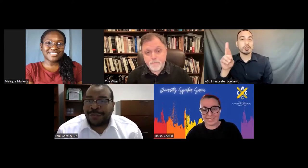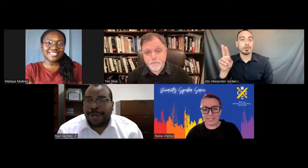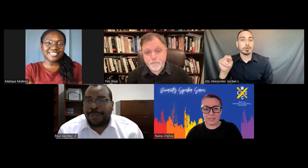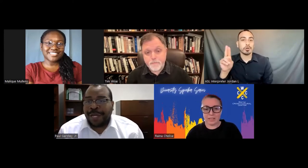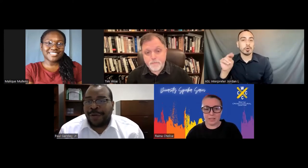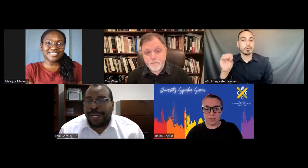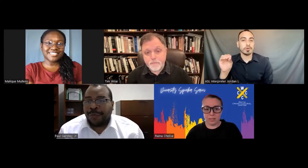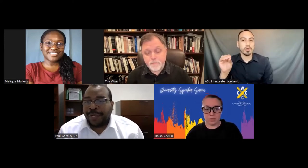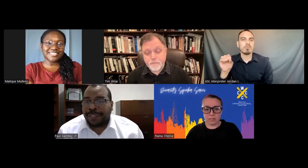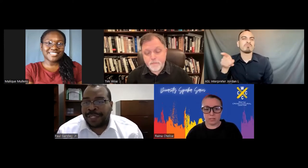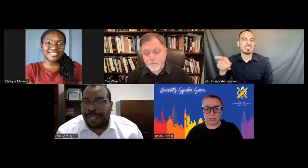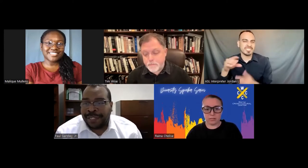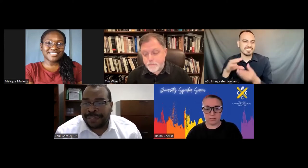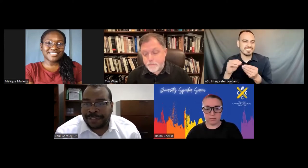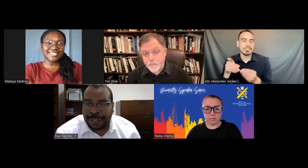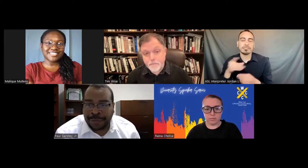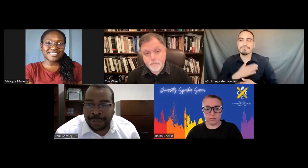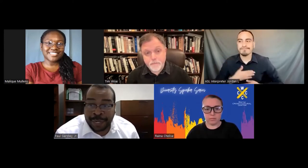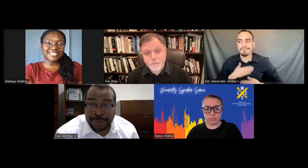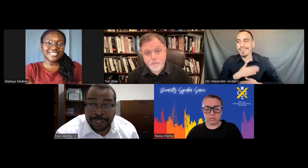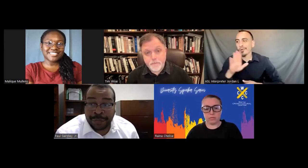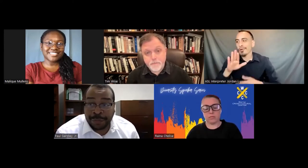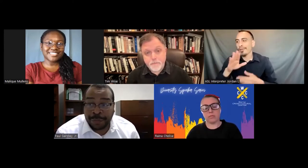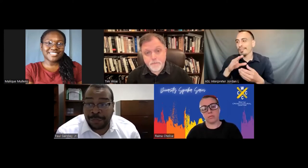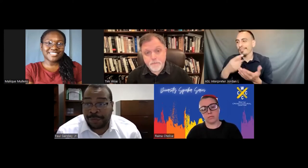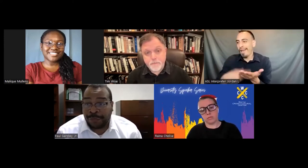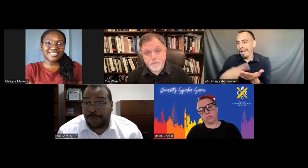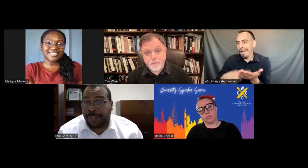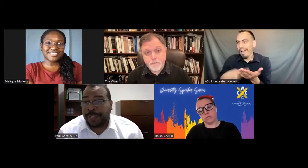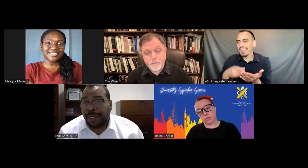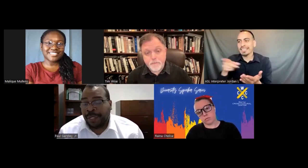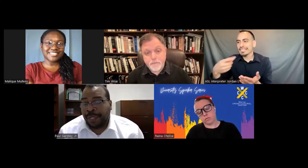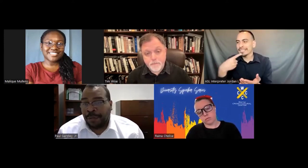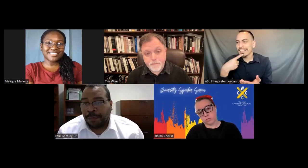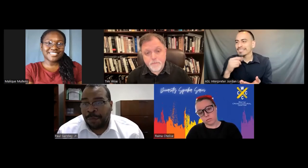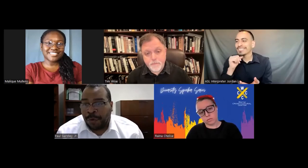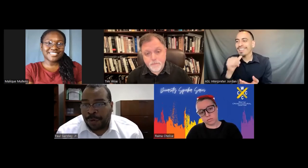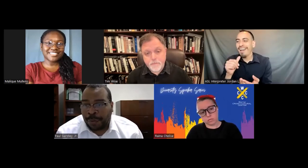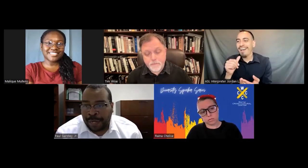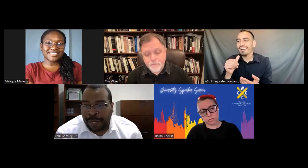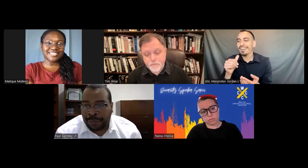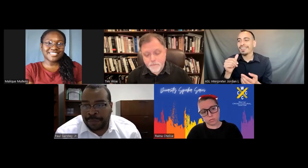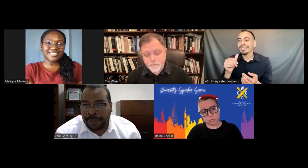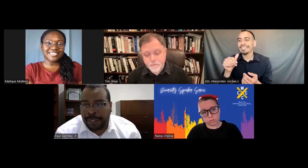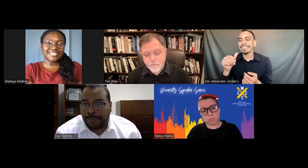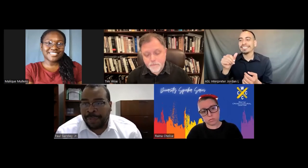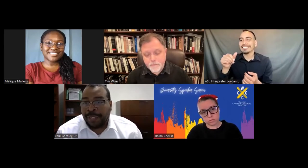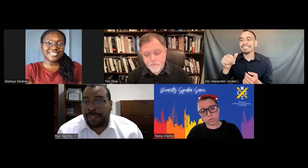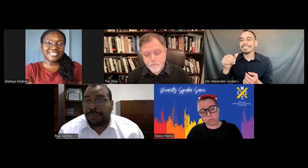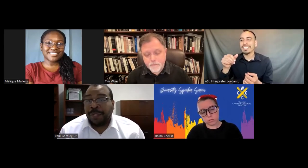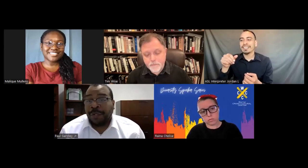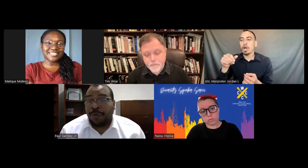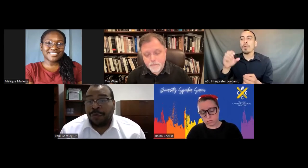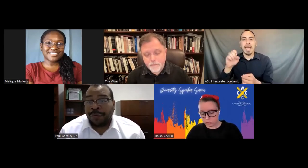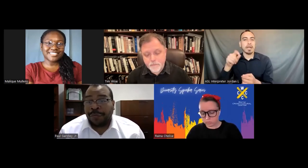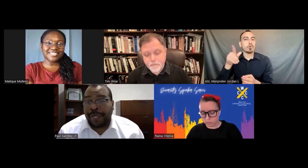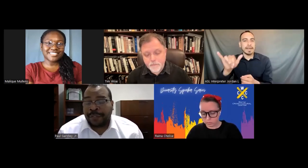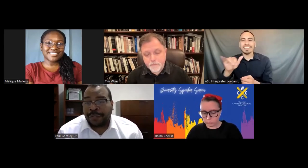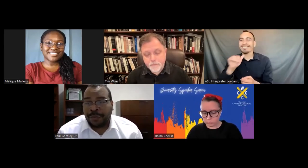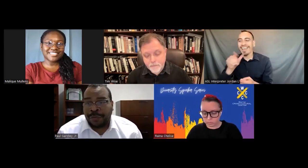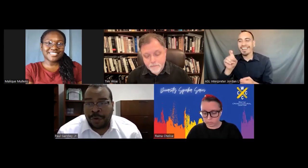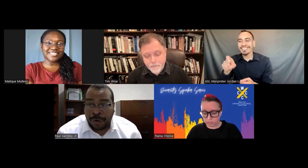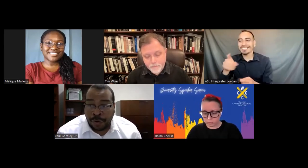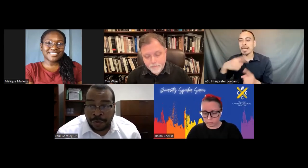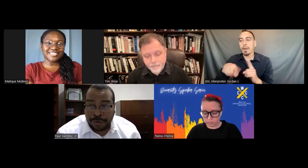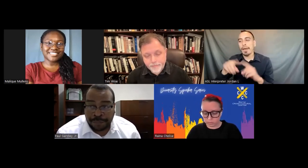and describing how equity is not necessarily about lifting the boat for everyone, but more about there being a spillover effect